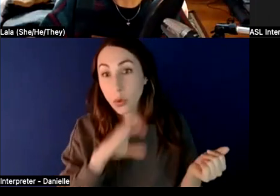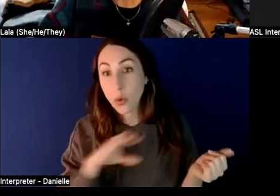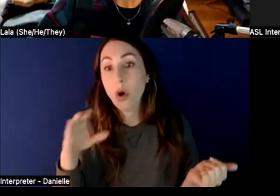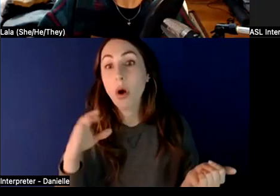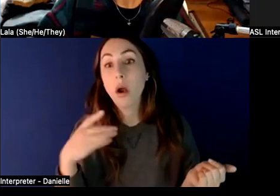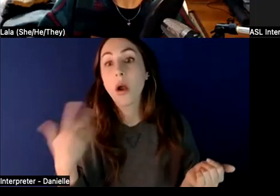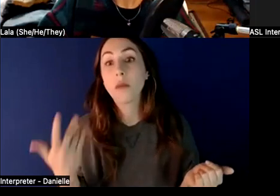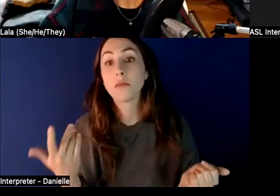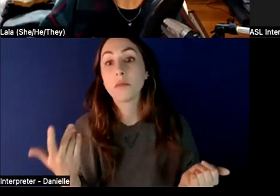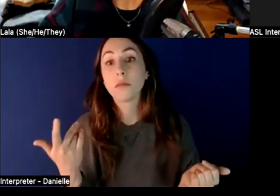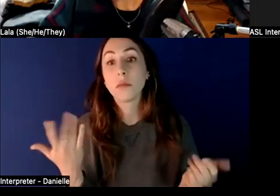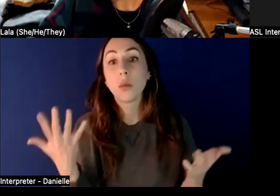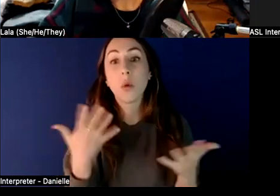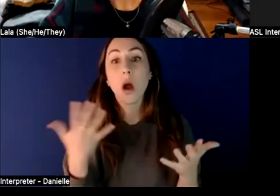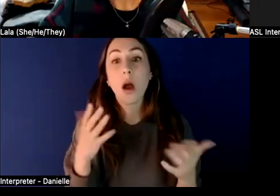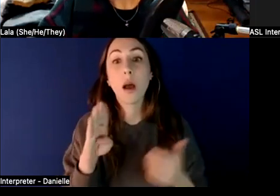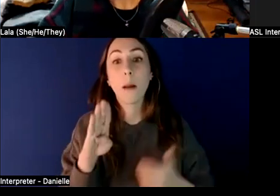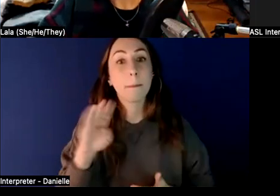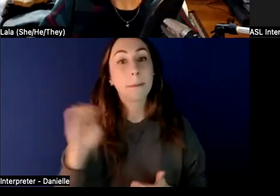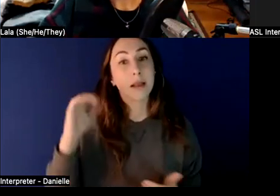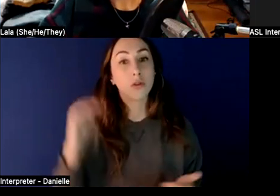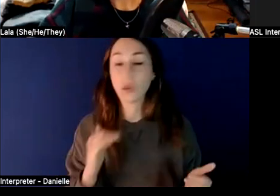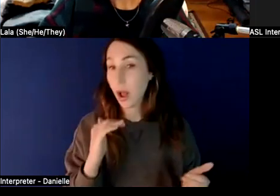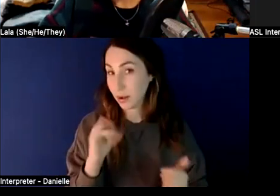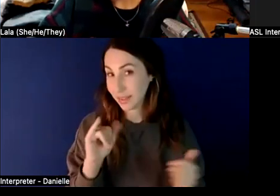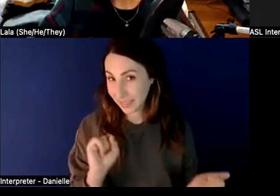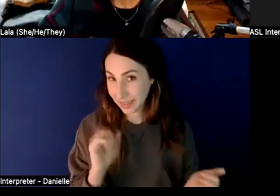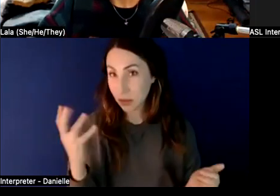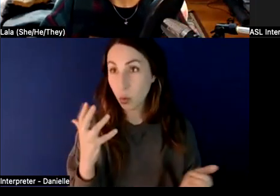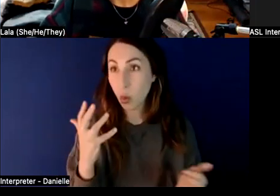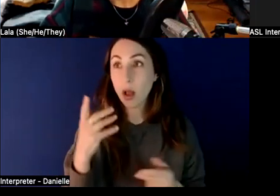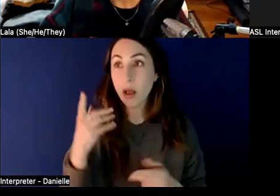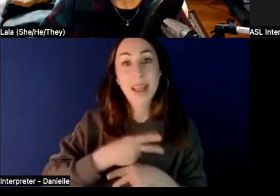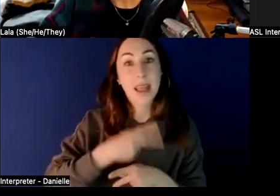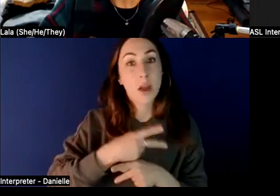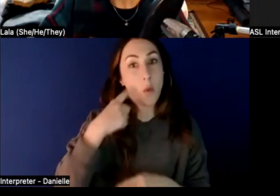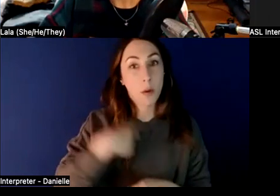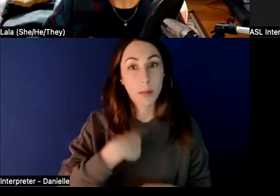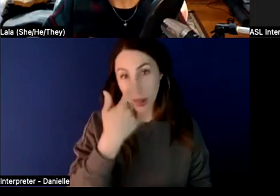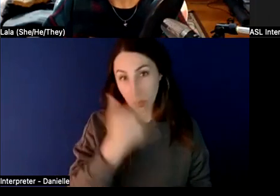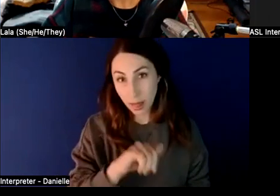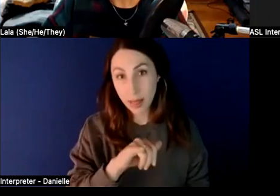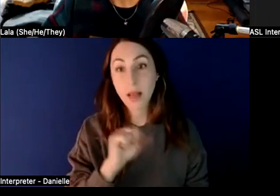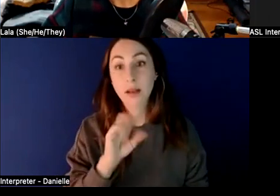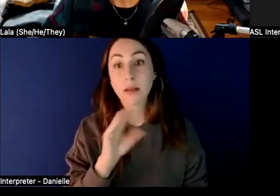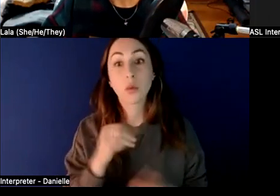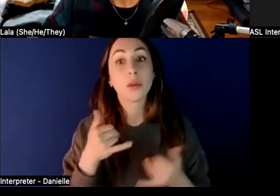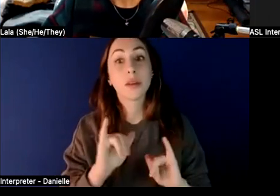really what being a child was and what being cared for looked like. And so into my adulthood, I'm